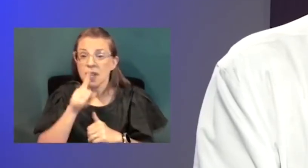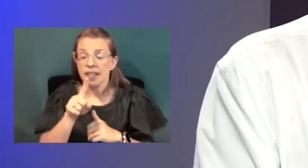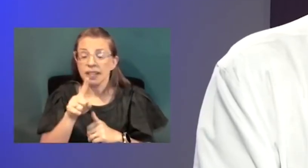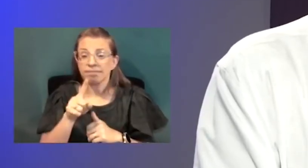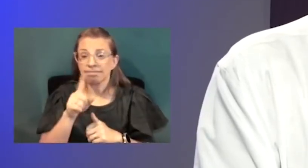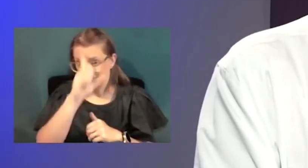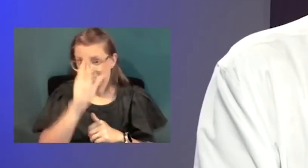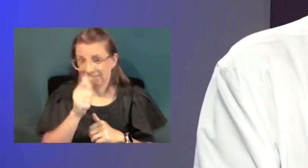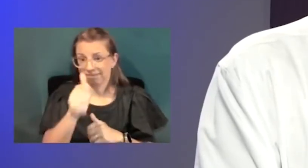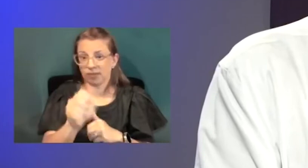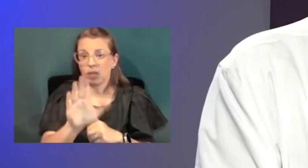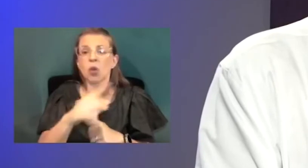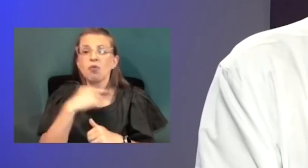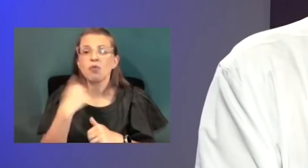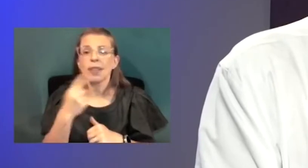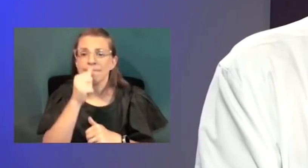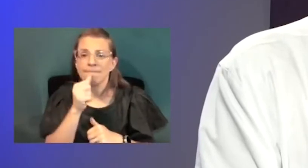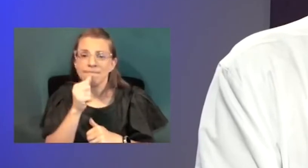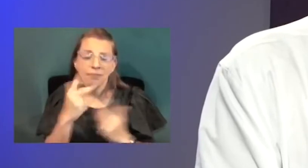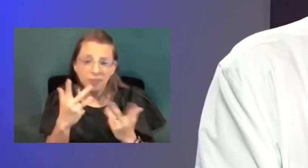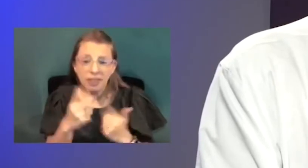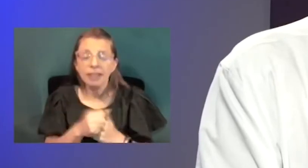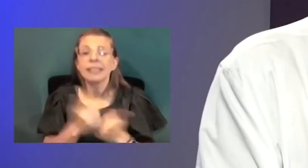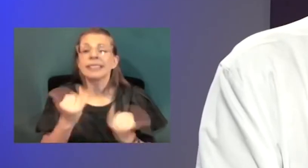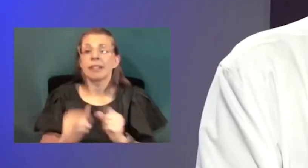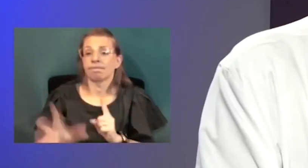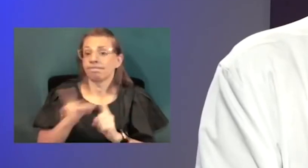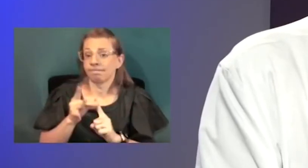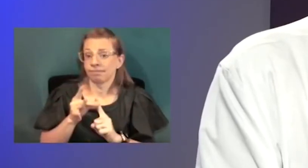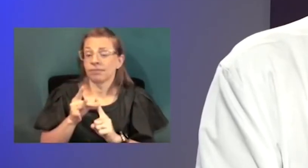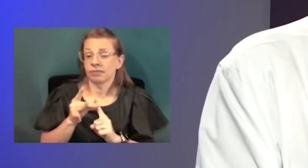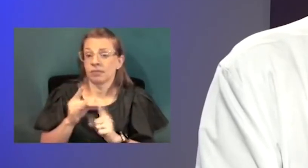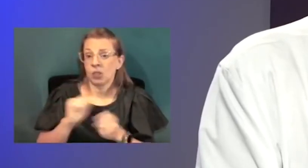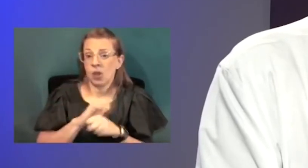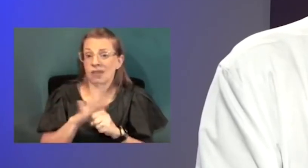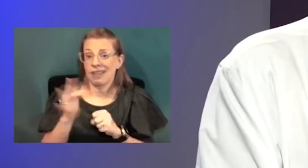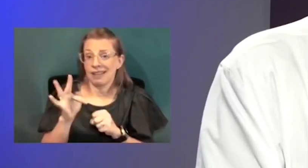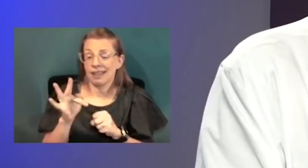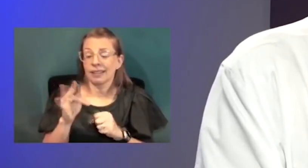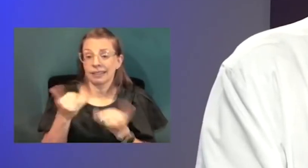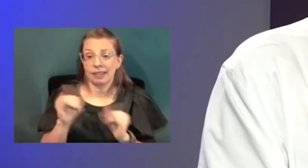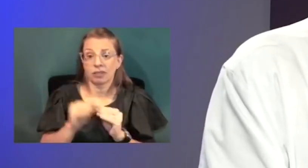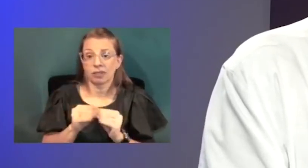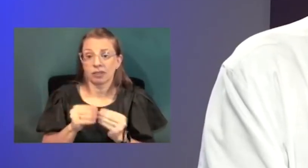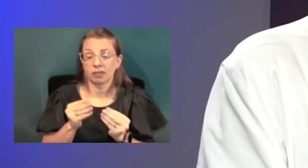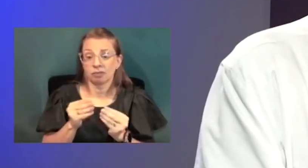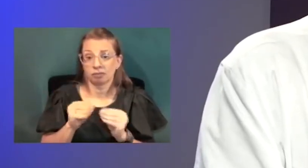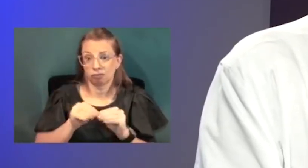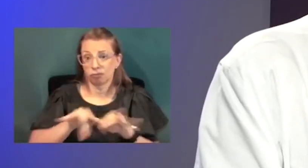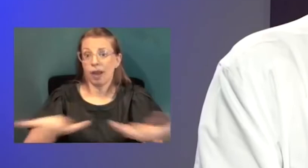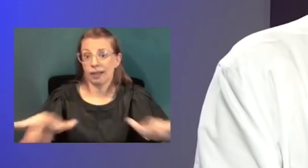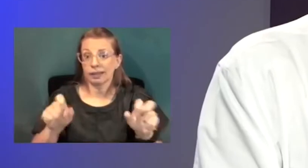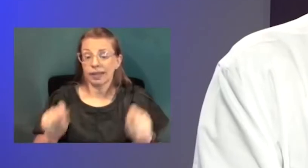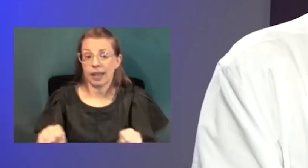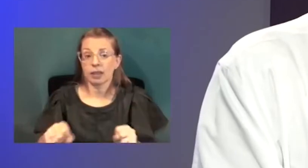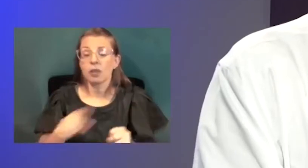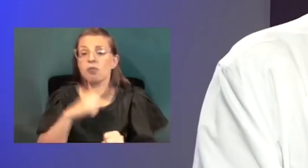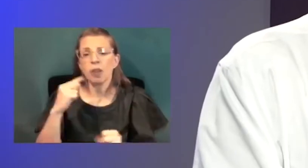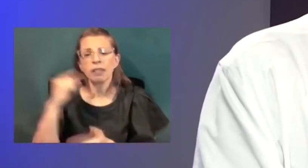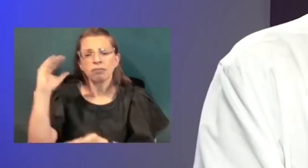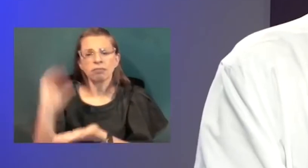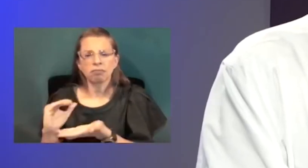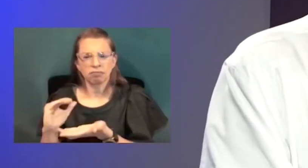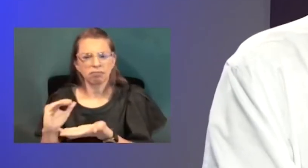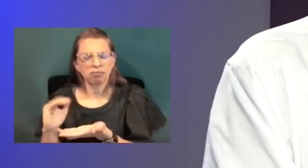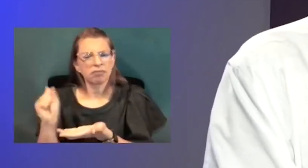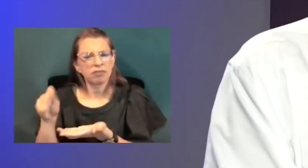know, you can still get COVID-19 and you can still spread it to others, even when vaccinated, although the risks have gone down a lot.